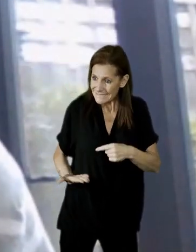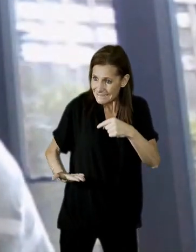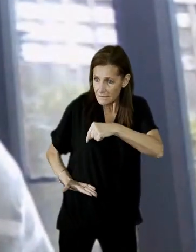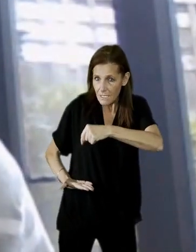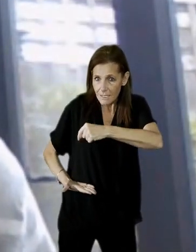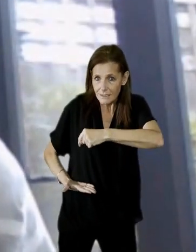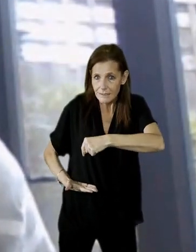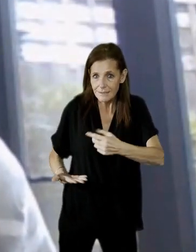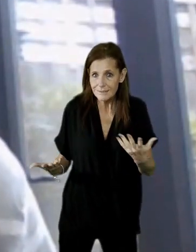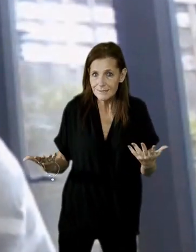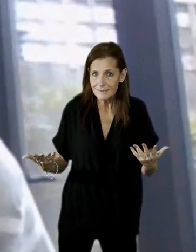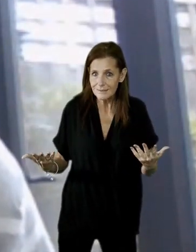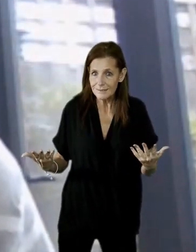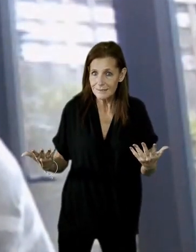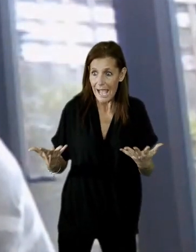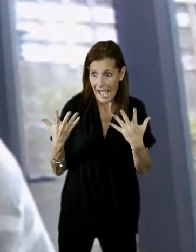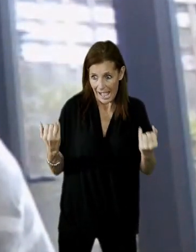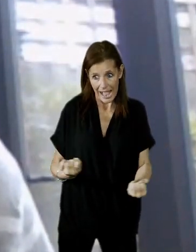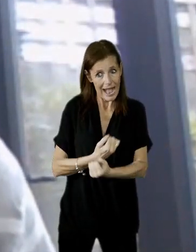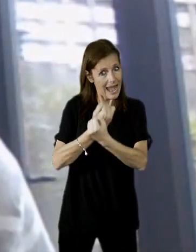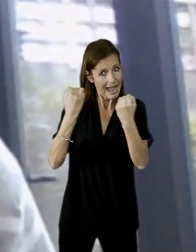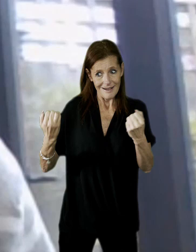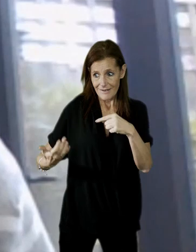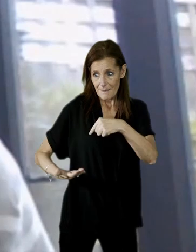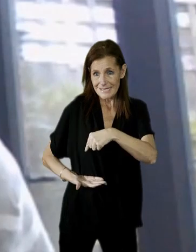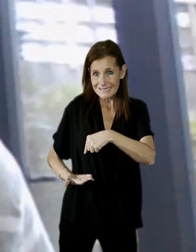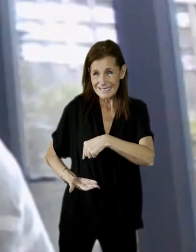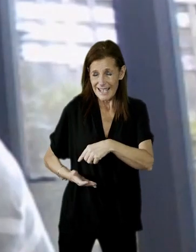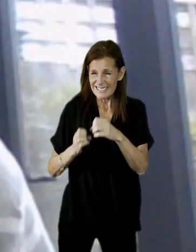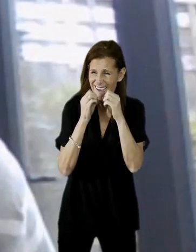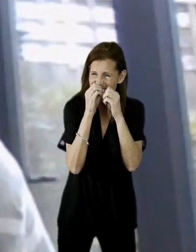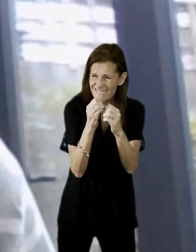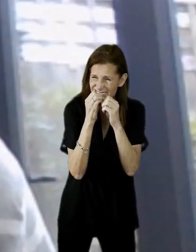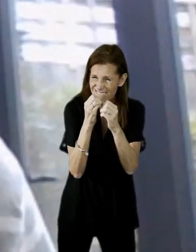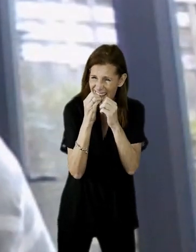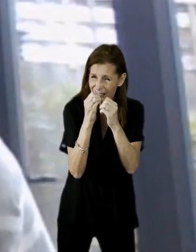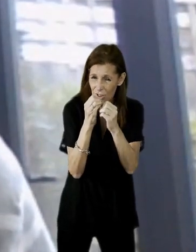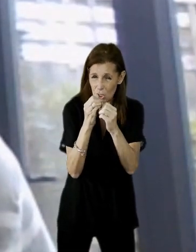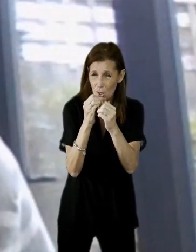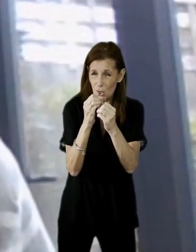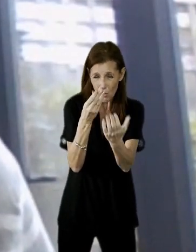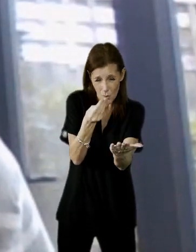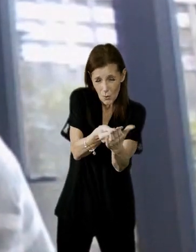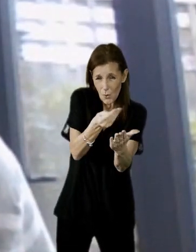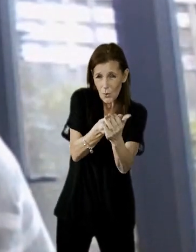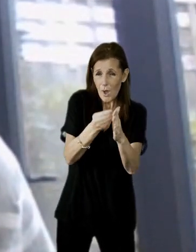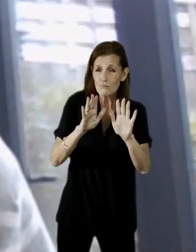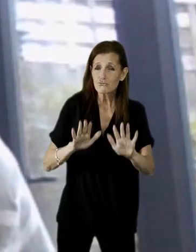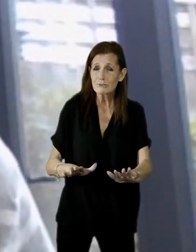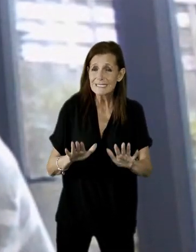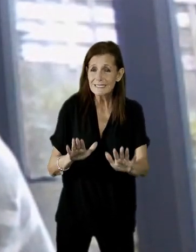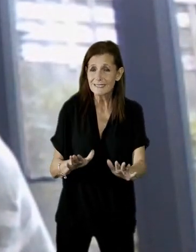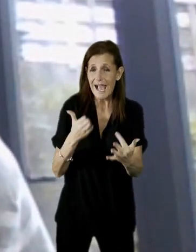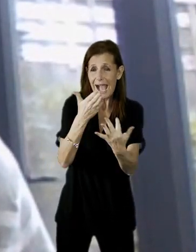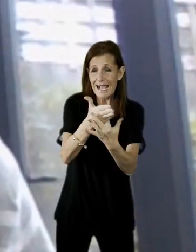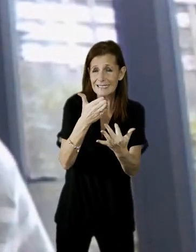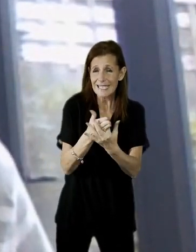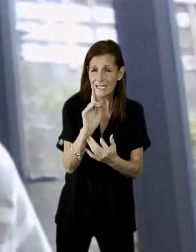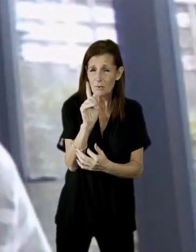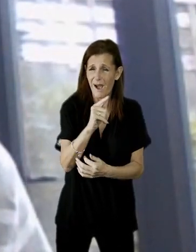the total value of accessible tourism in Britain is worth around £17.7 billion each